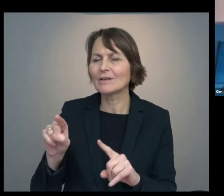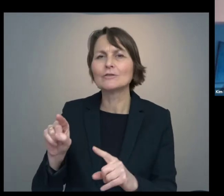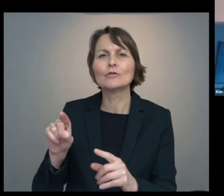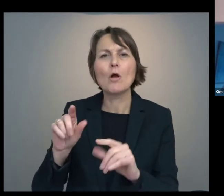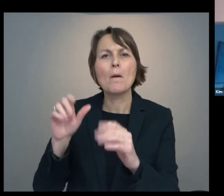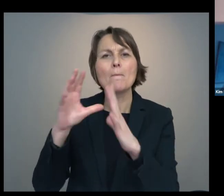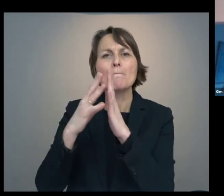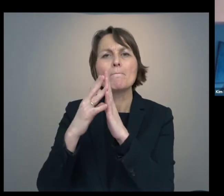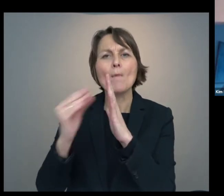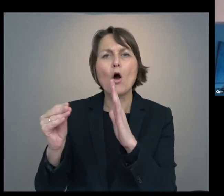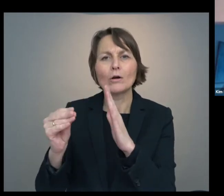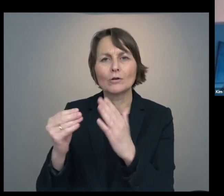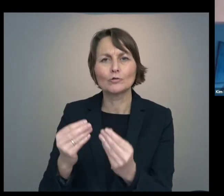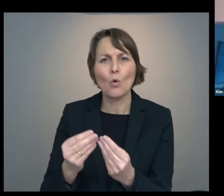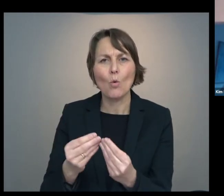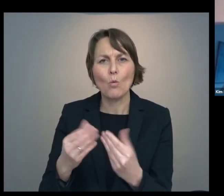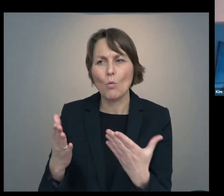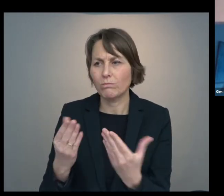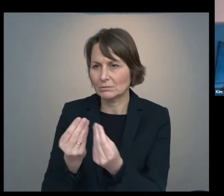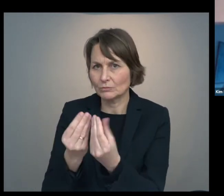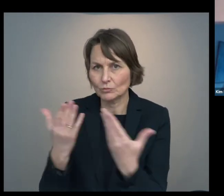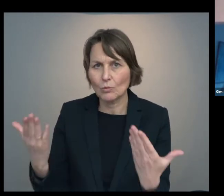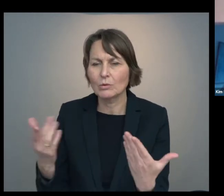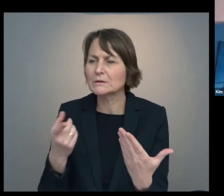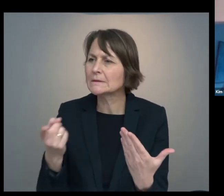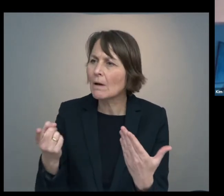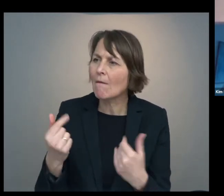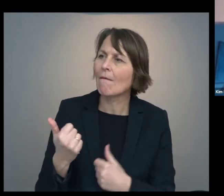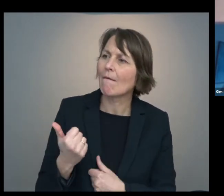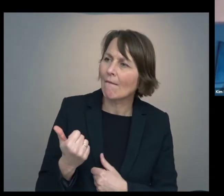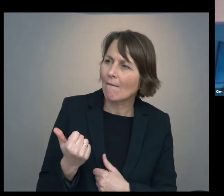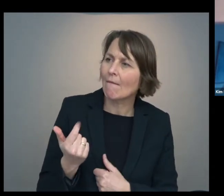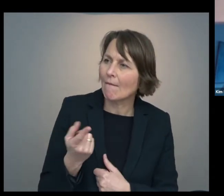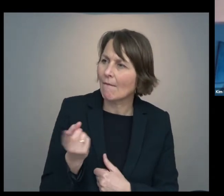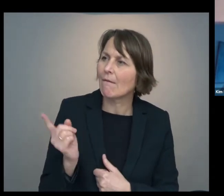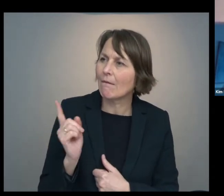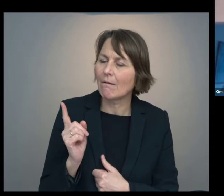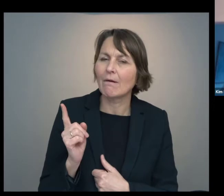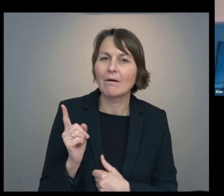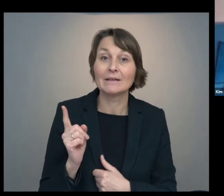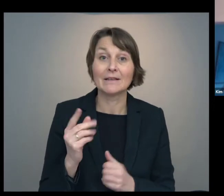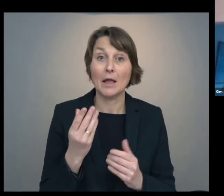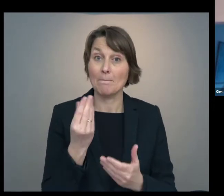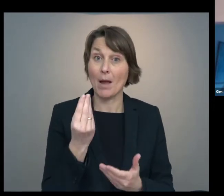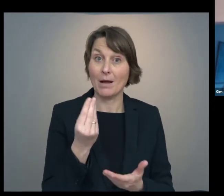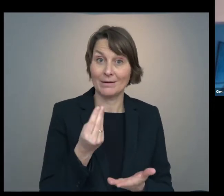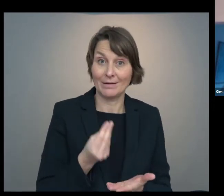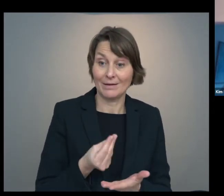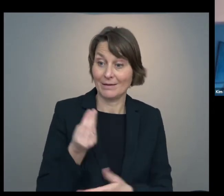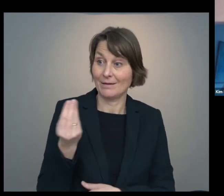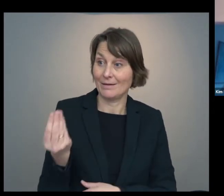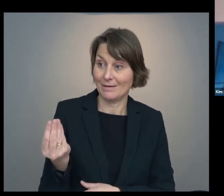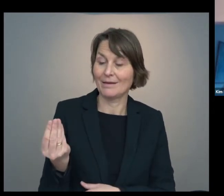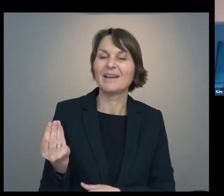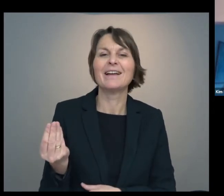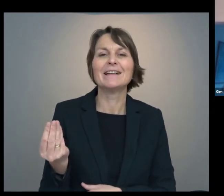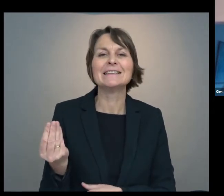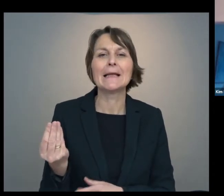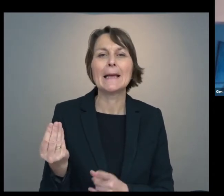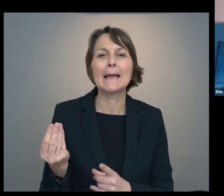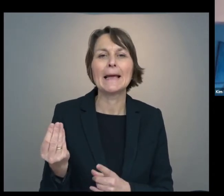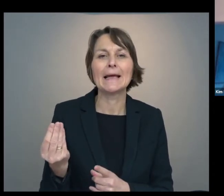source models that are quite close to us, is that